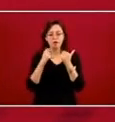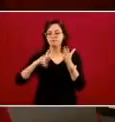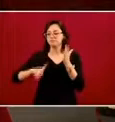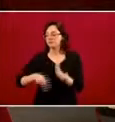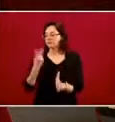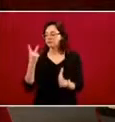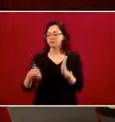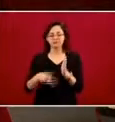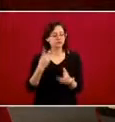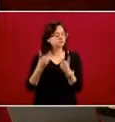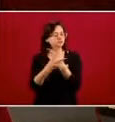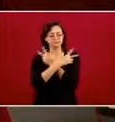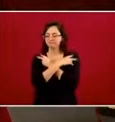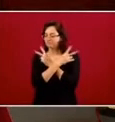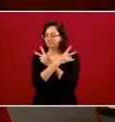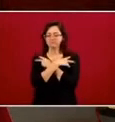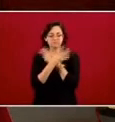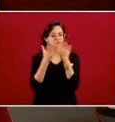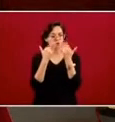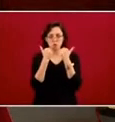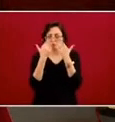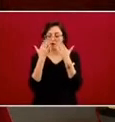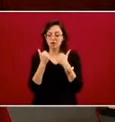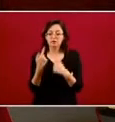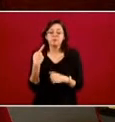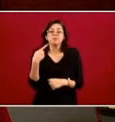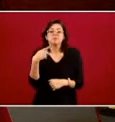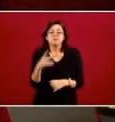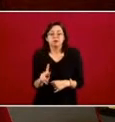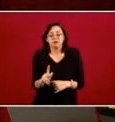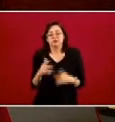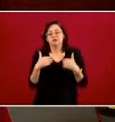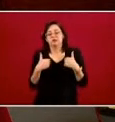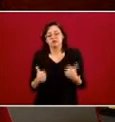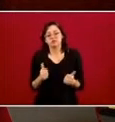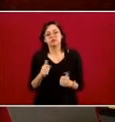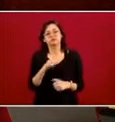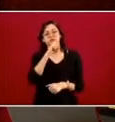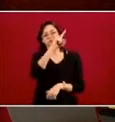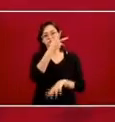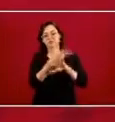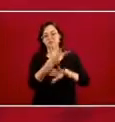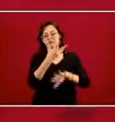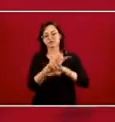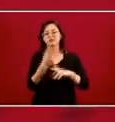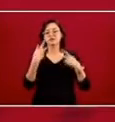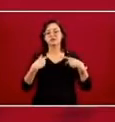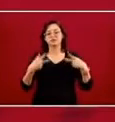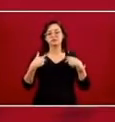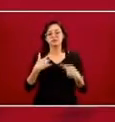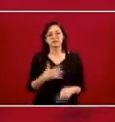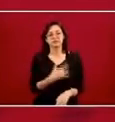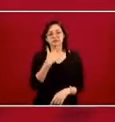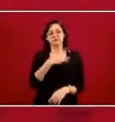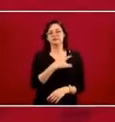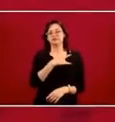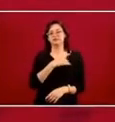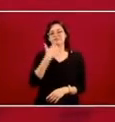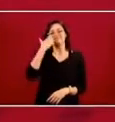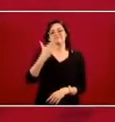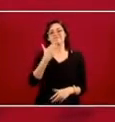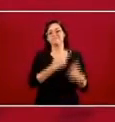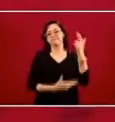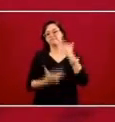the airports, because we want to insist that we're about to start what formerly was the holiday period, and we are not having